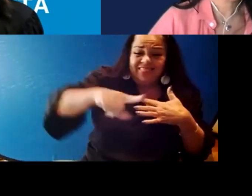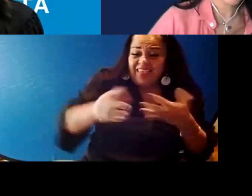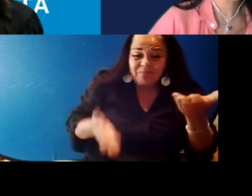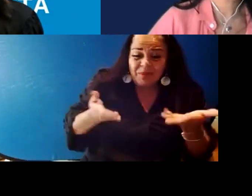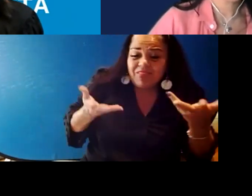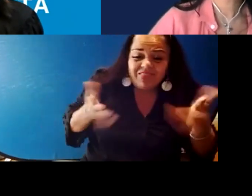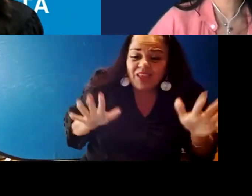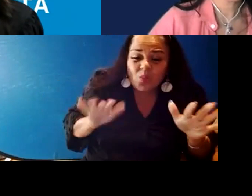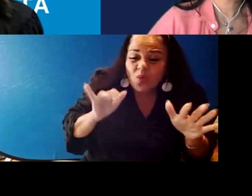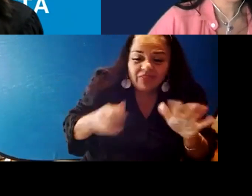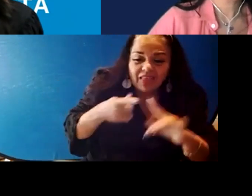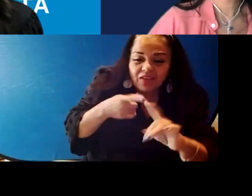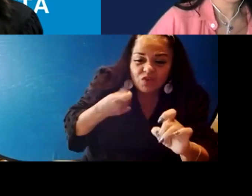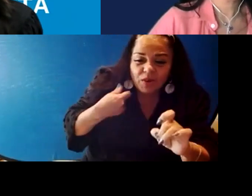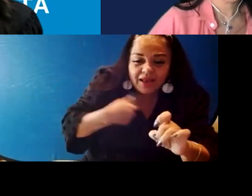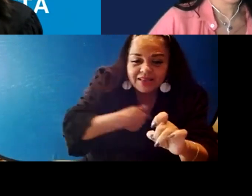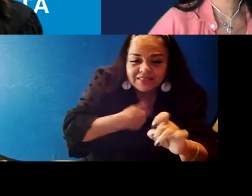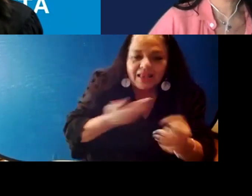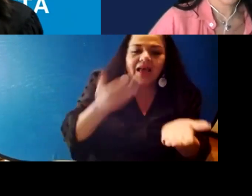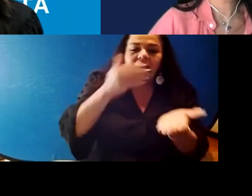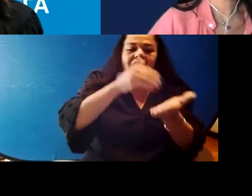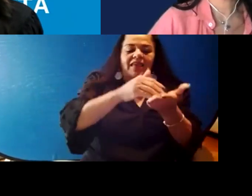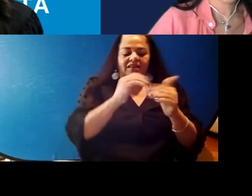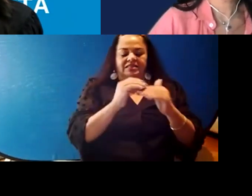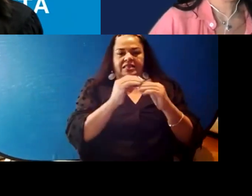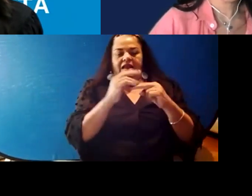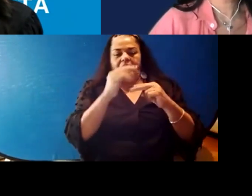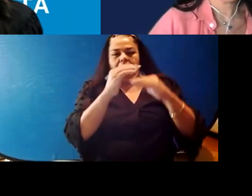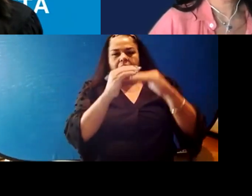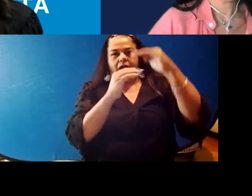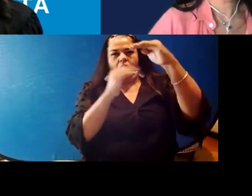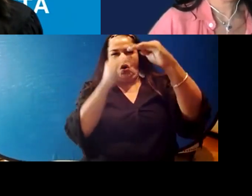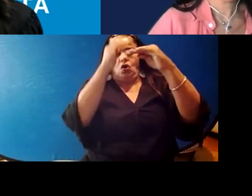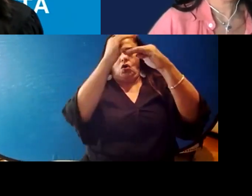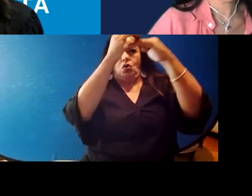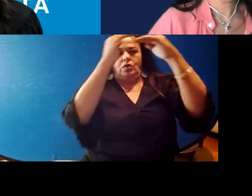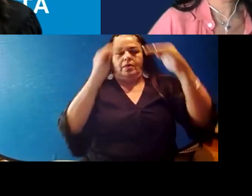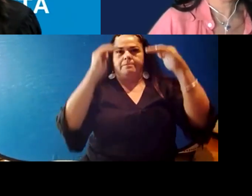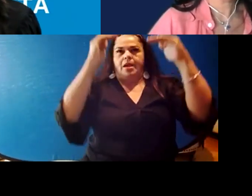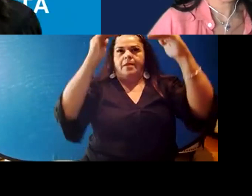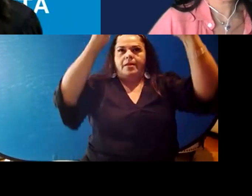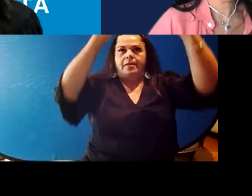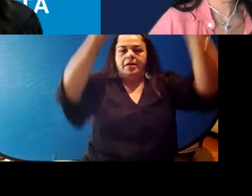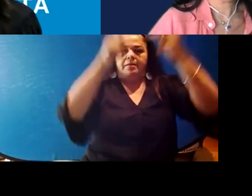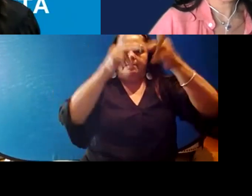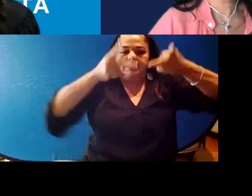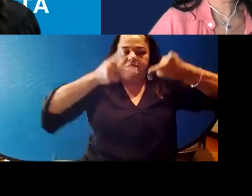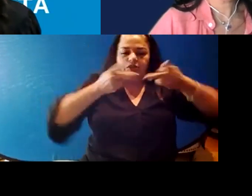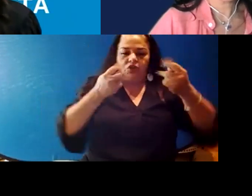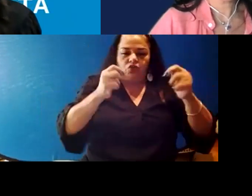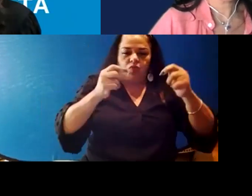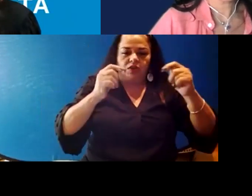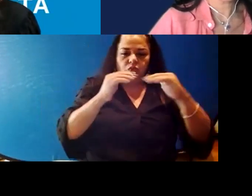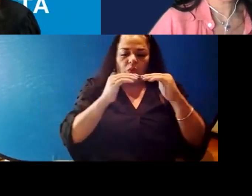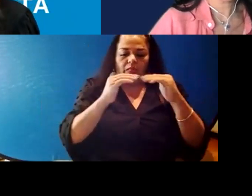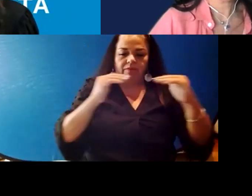so, you know, it's, again, it's that hierarchical position and trying to level it out in a way